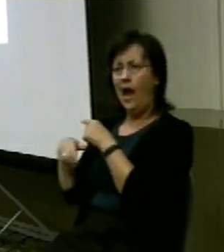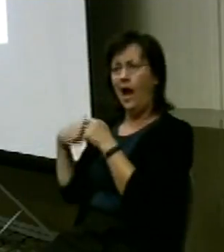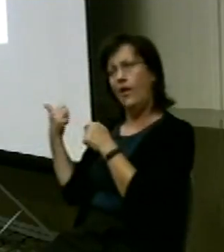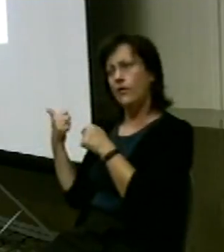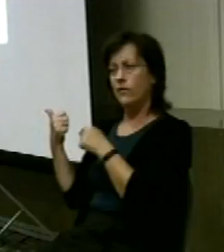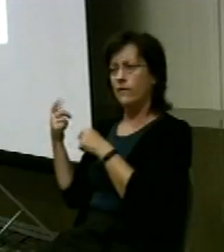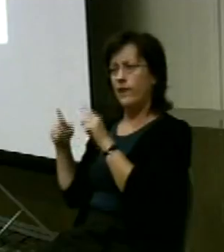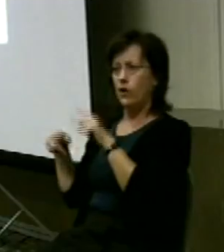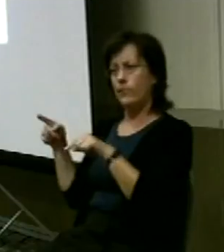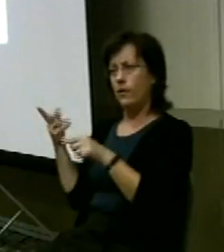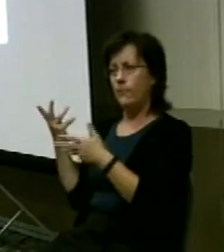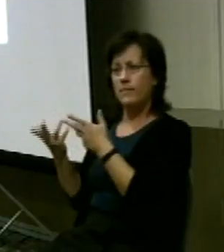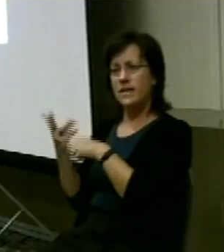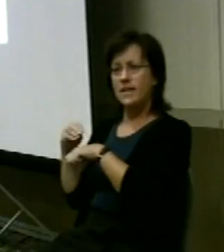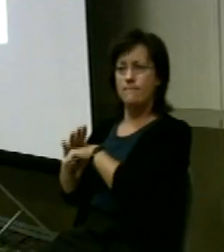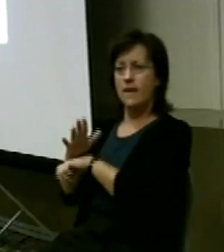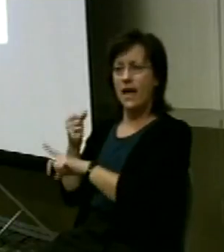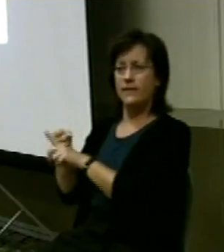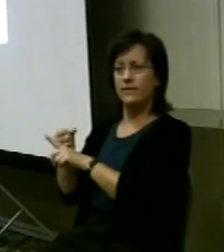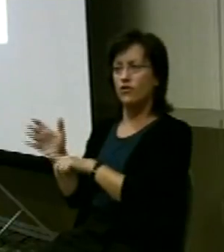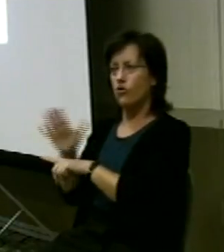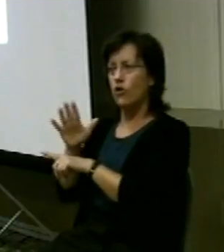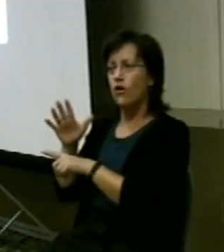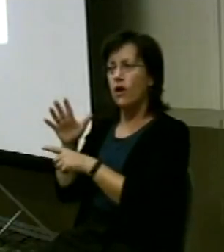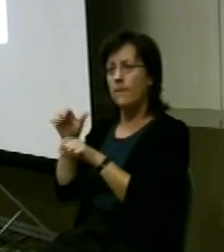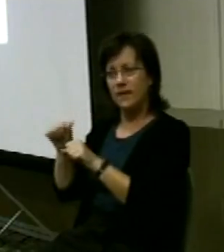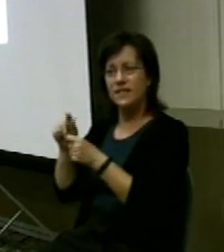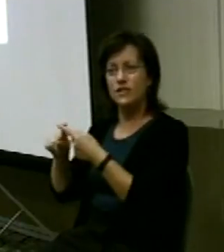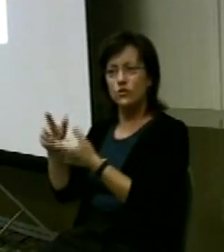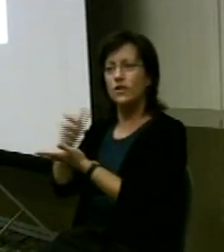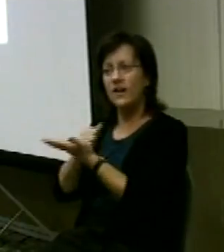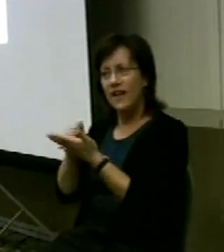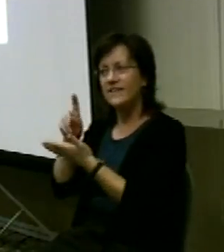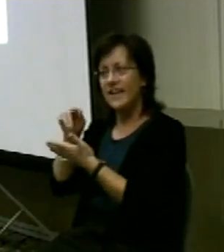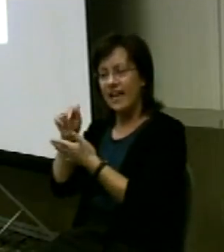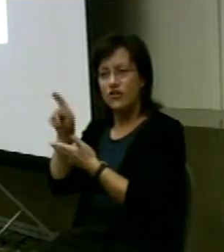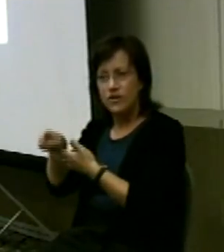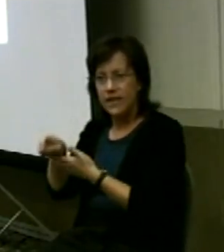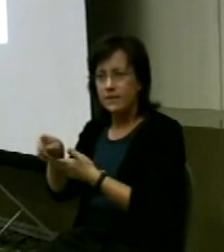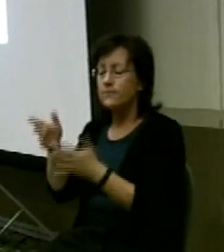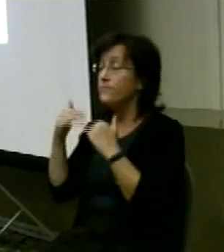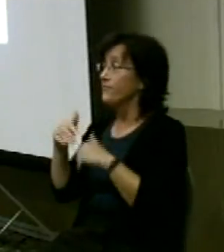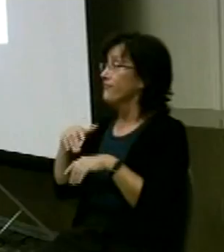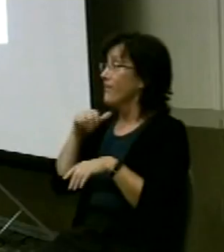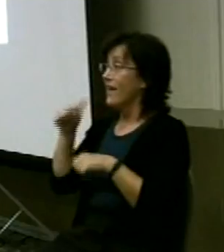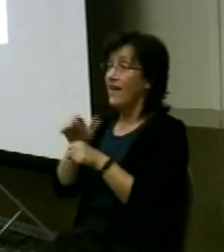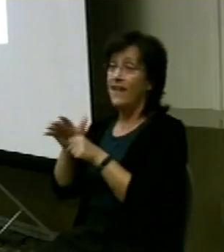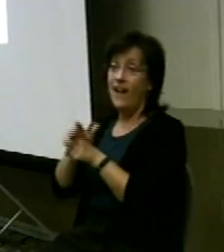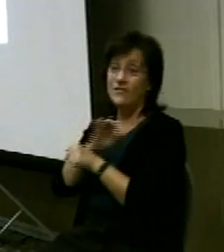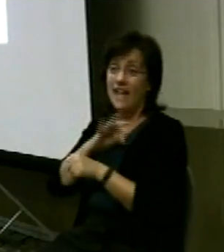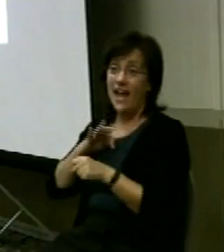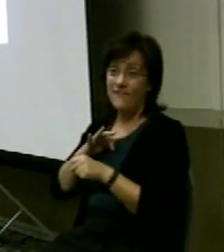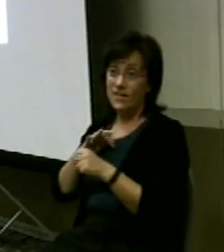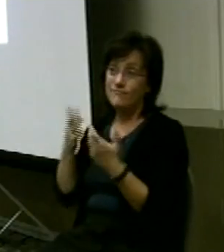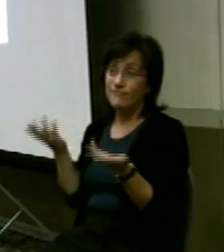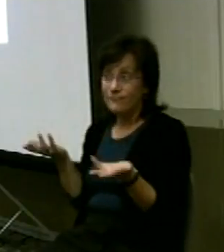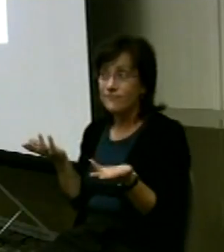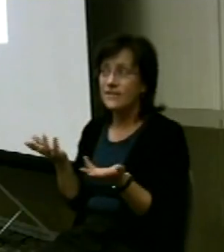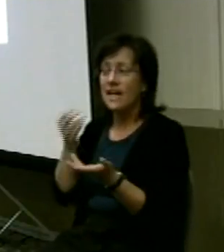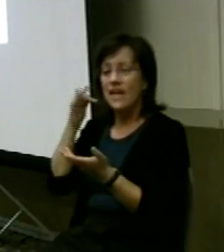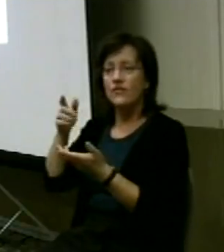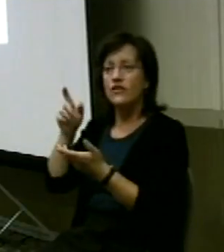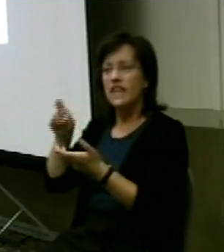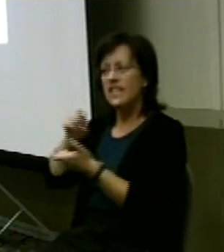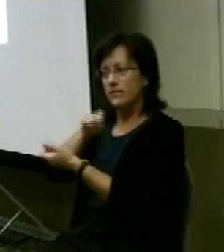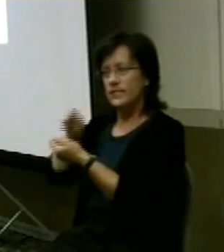variables that might be impacting your ability to get the data that you need. Understaffed, again, if you need some very specific timed interval